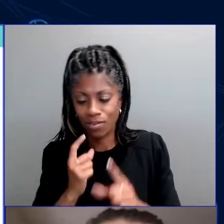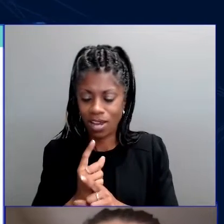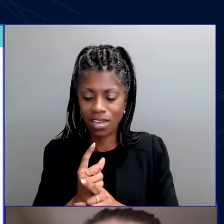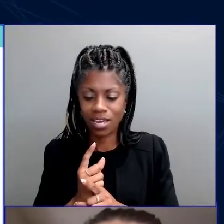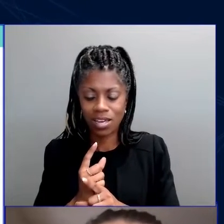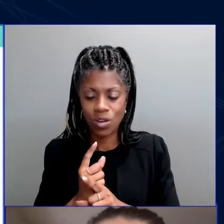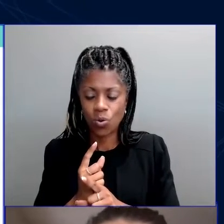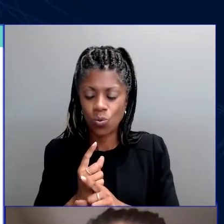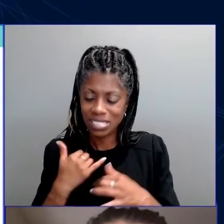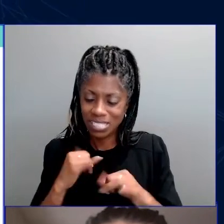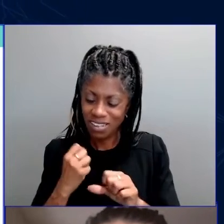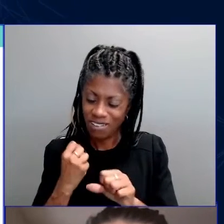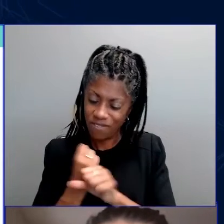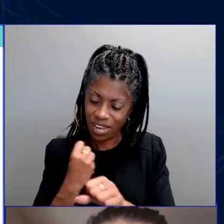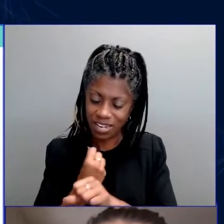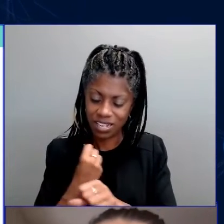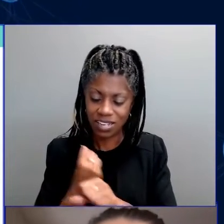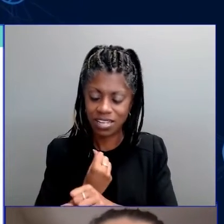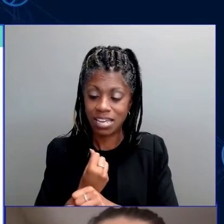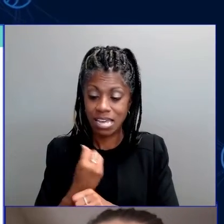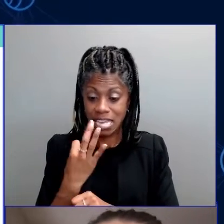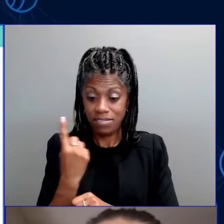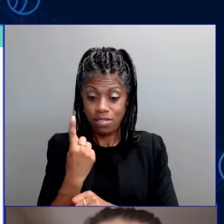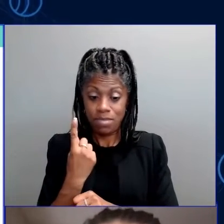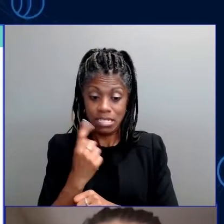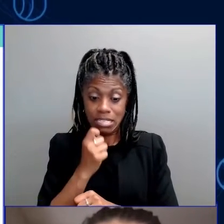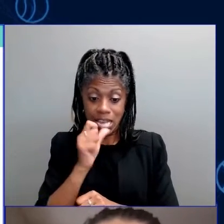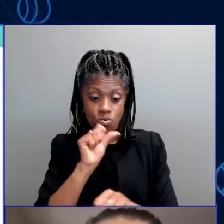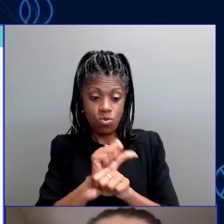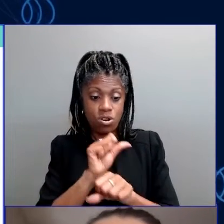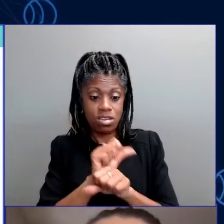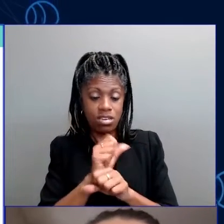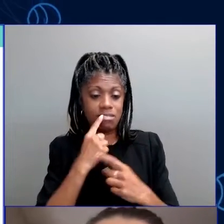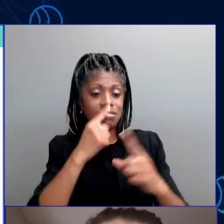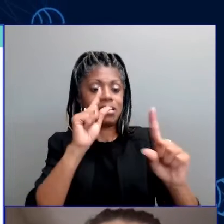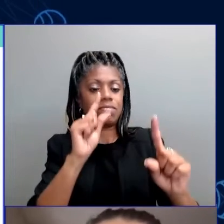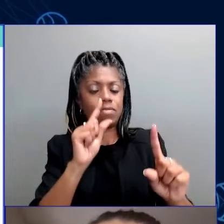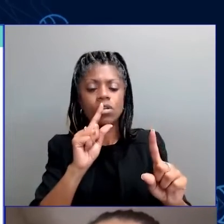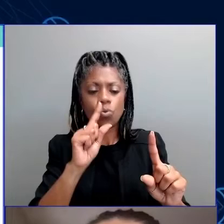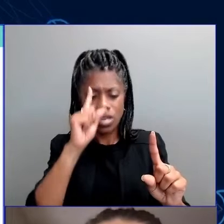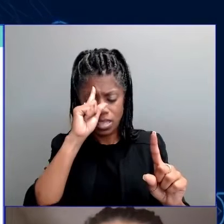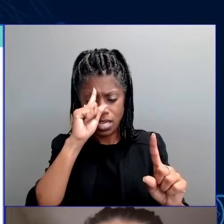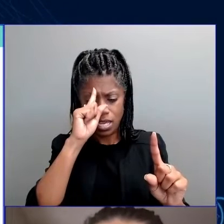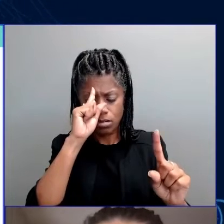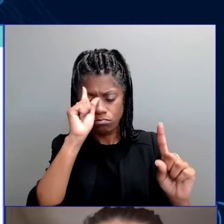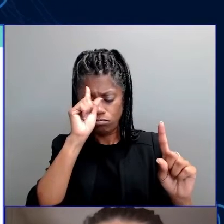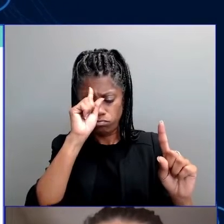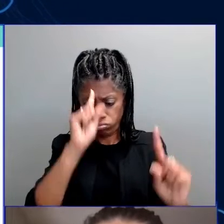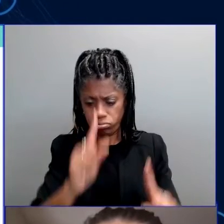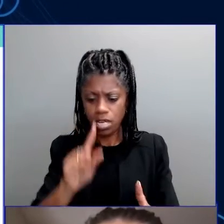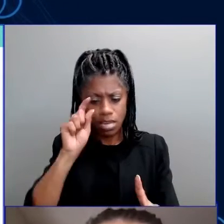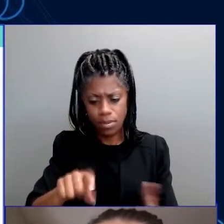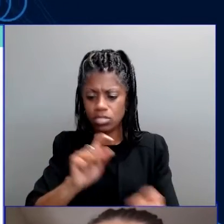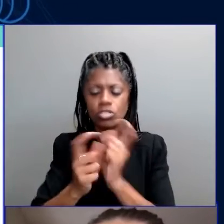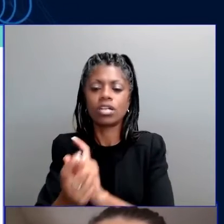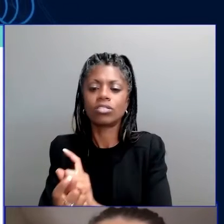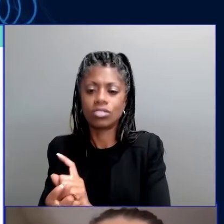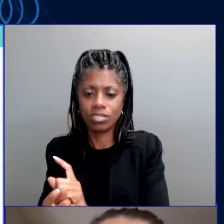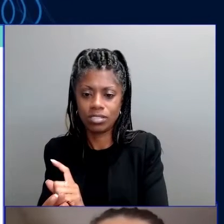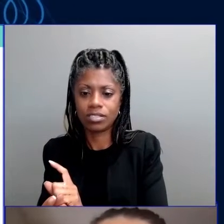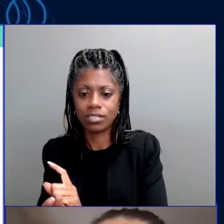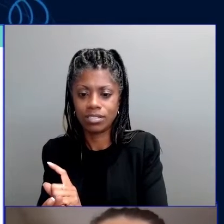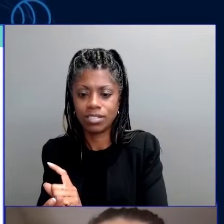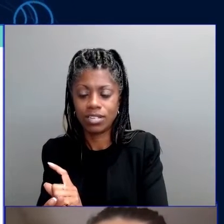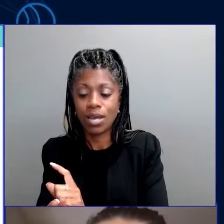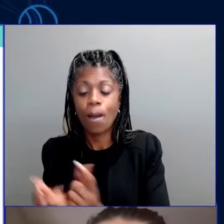something isn't working, we change it. We intervene when we can, knowing so much is out of our control. What you might see